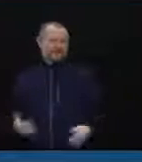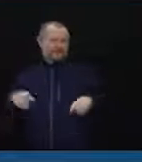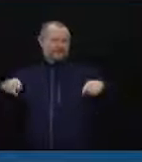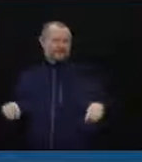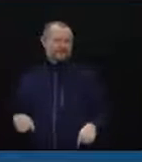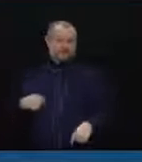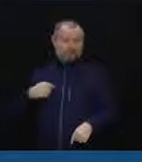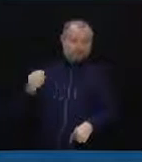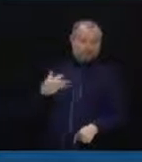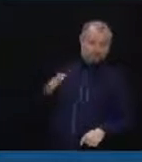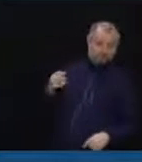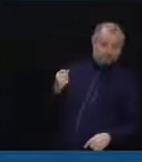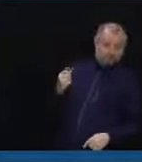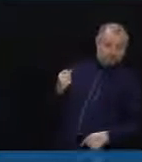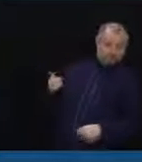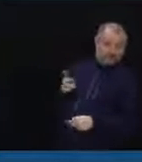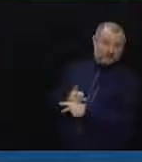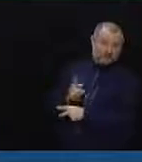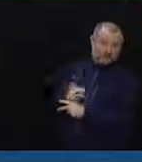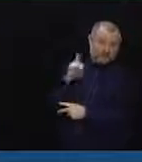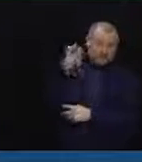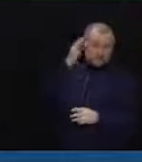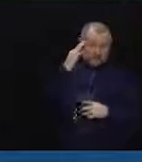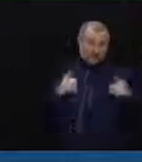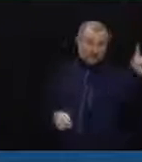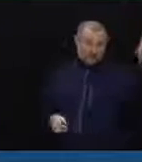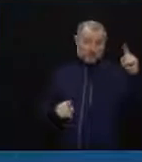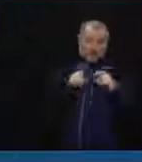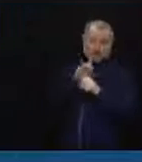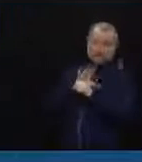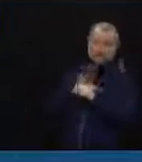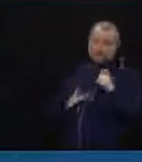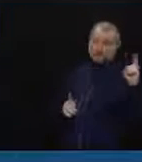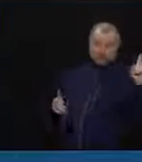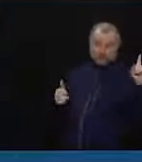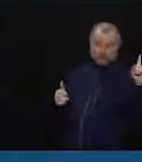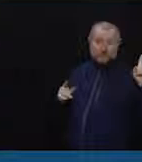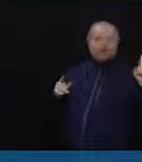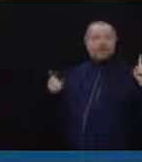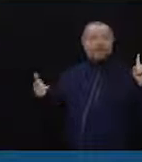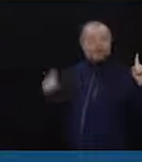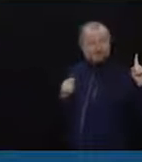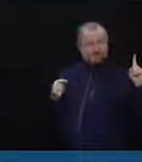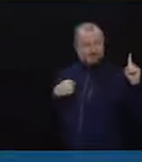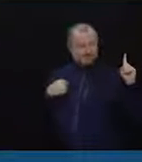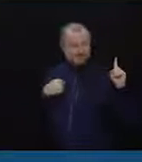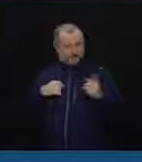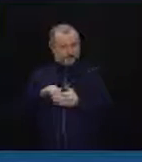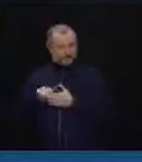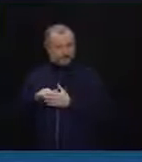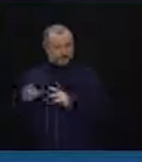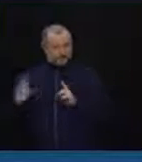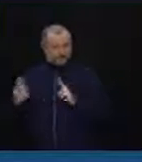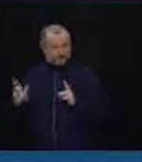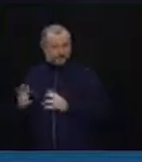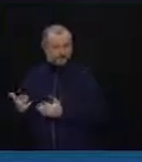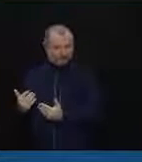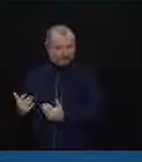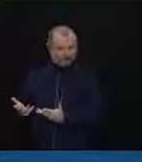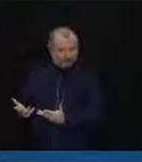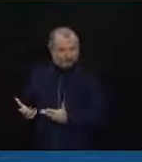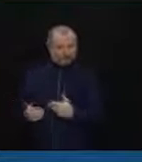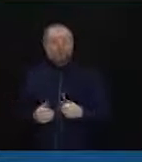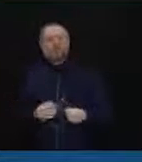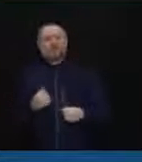this is commercialized, goes to market, we want to be right out there to address. So we'll be very aggressive in making sure that we have the